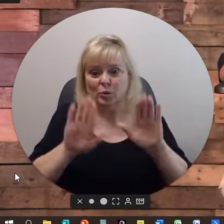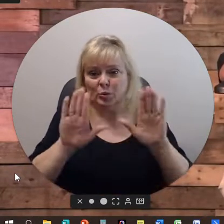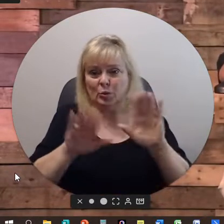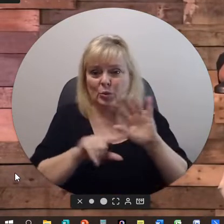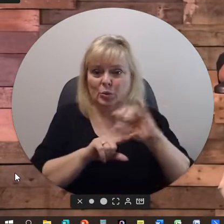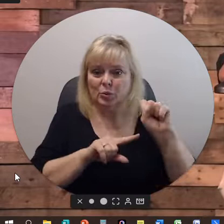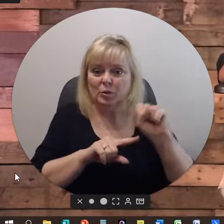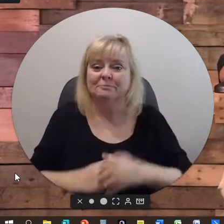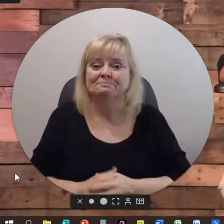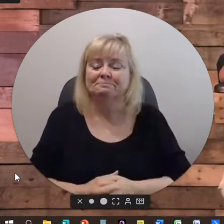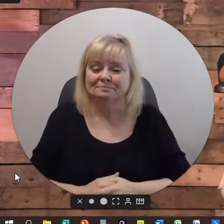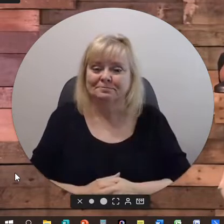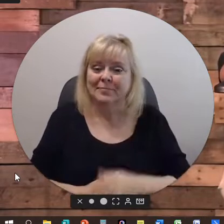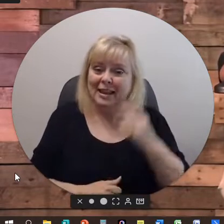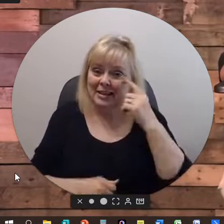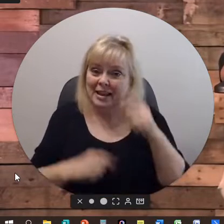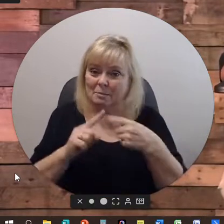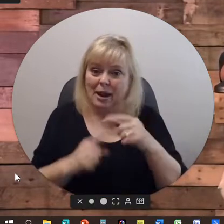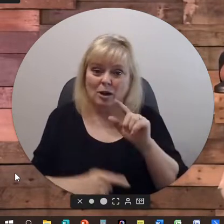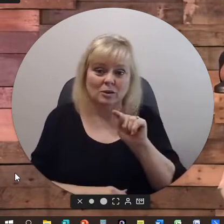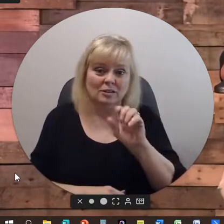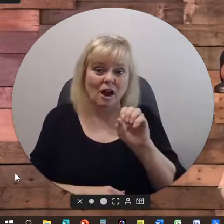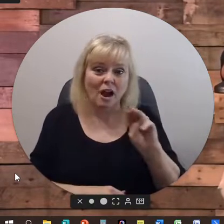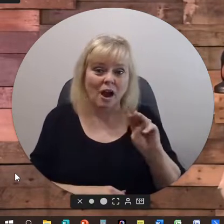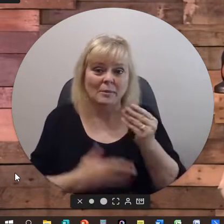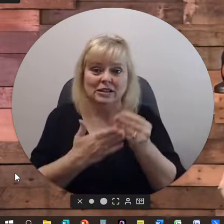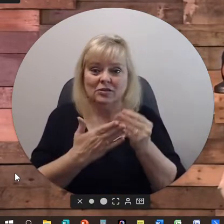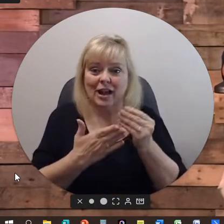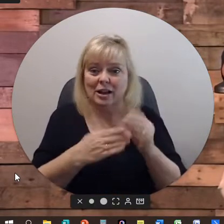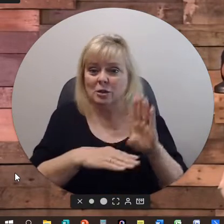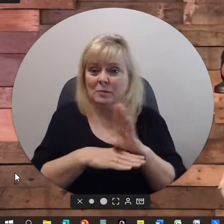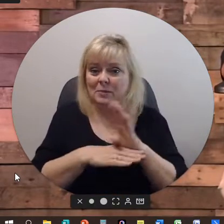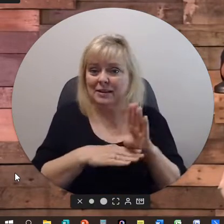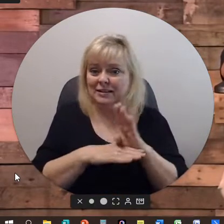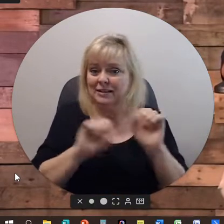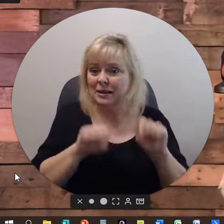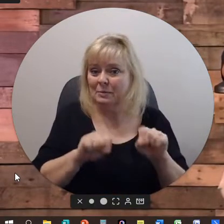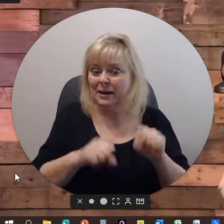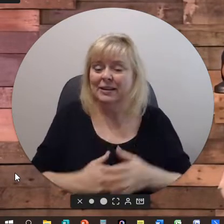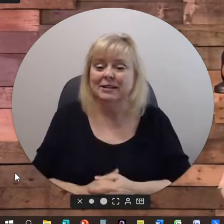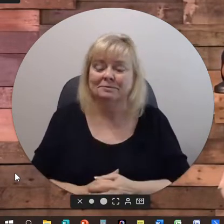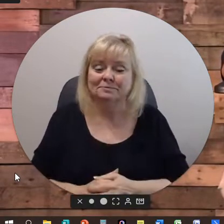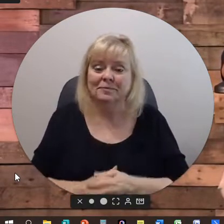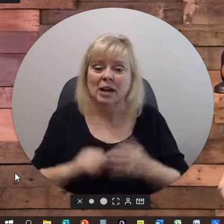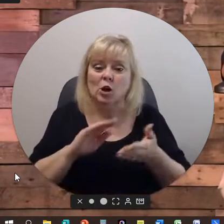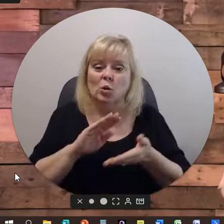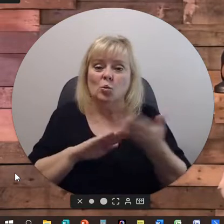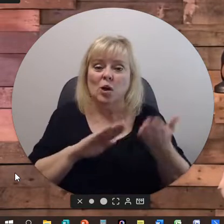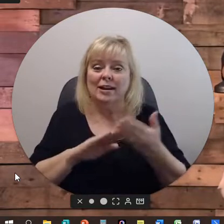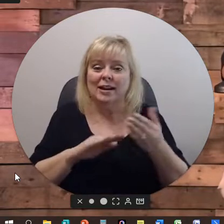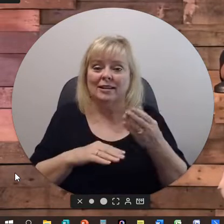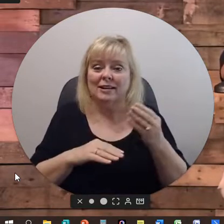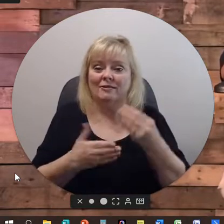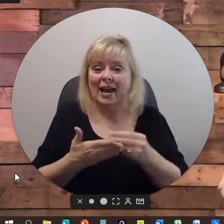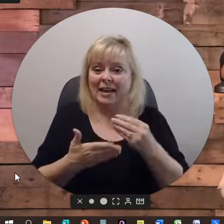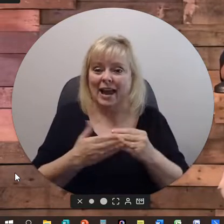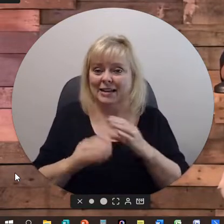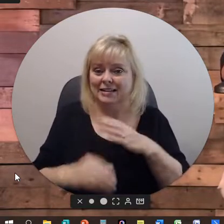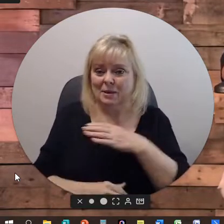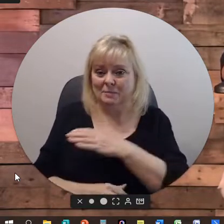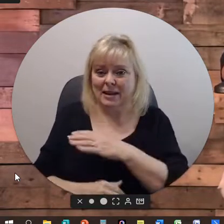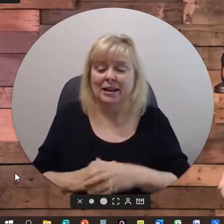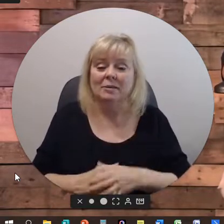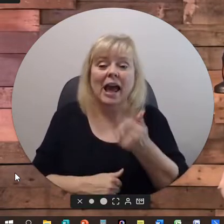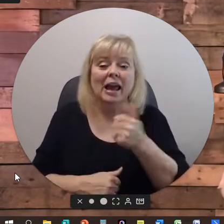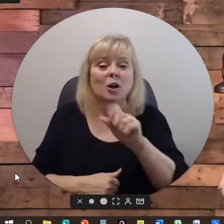Think about Tom's financial and business acumen in running the finance committee. Anyone who sits on a team or